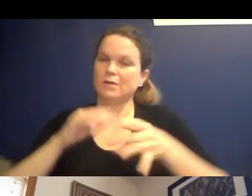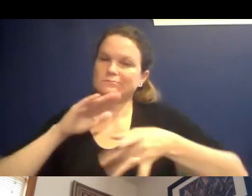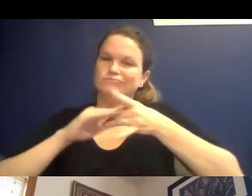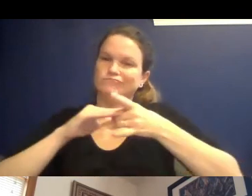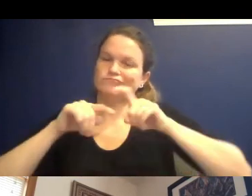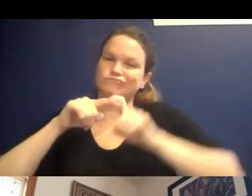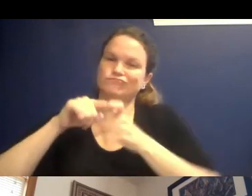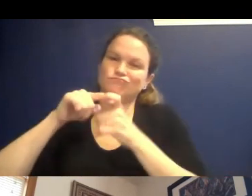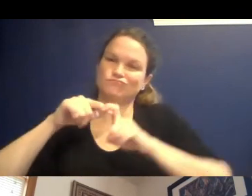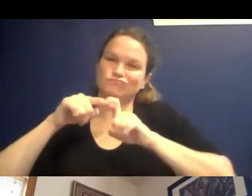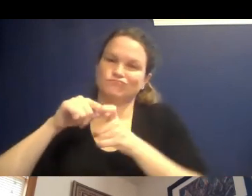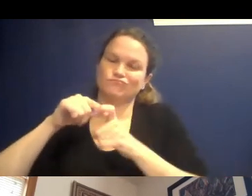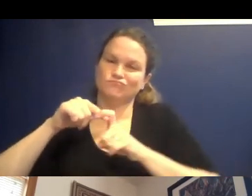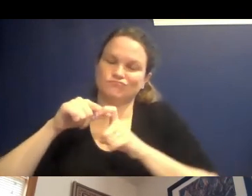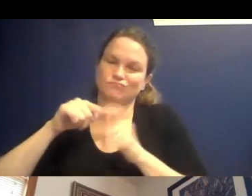caterpillar from